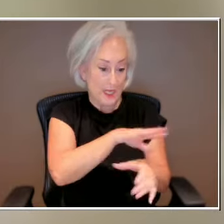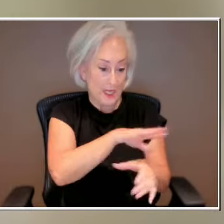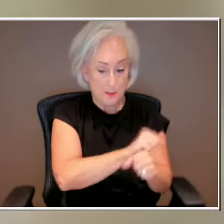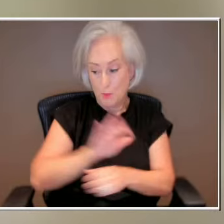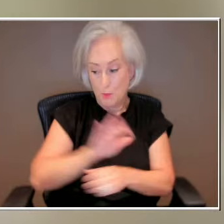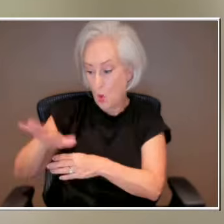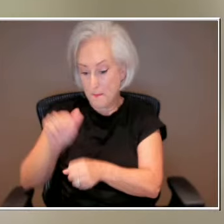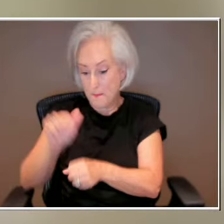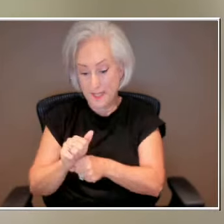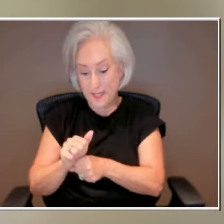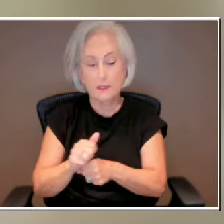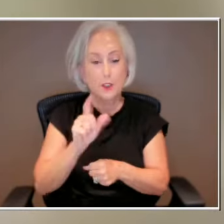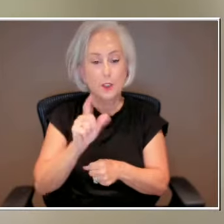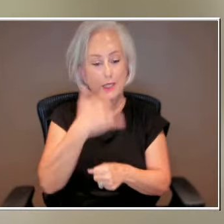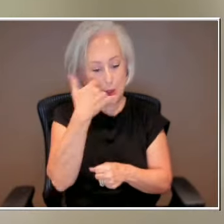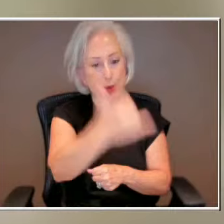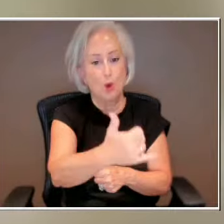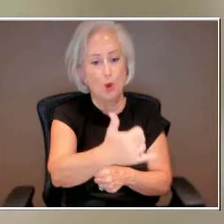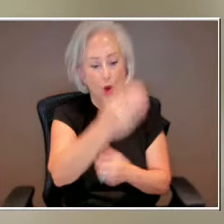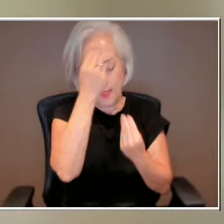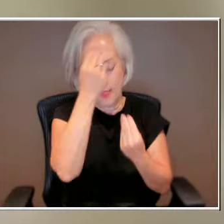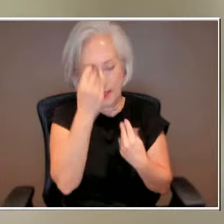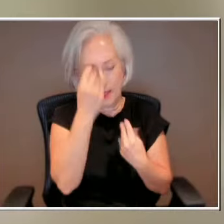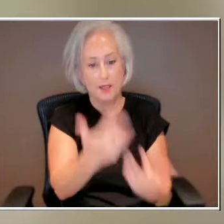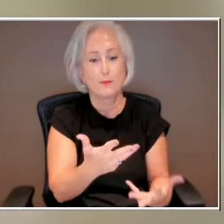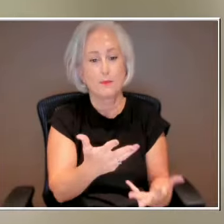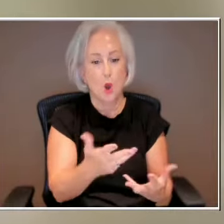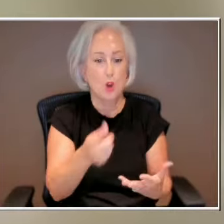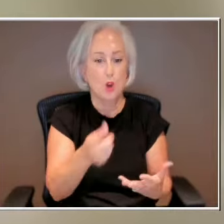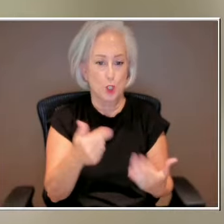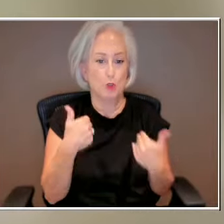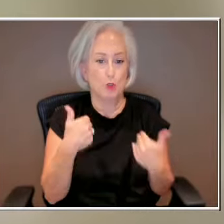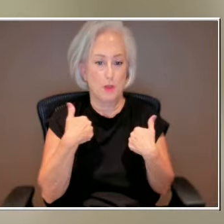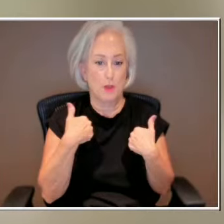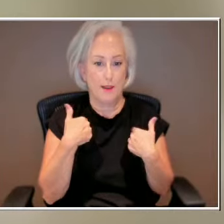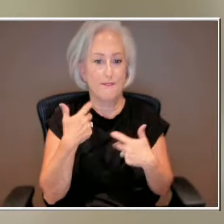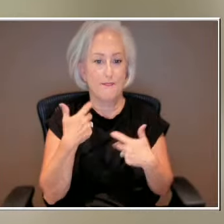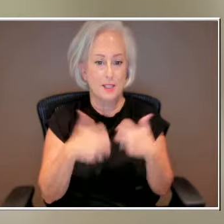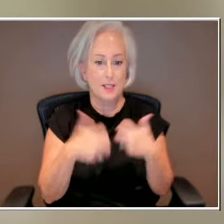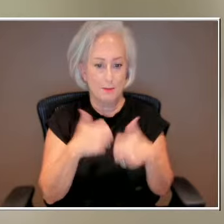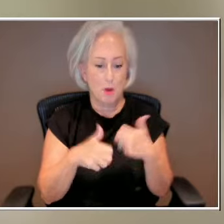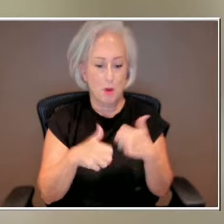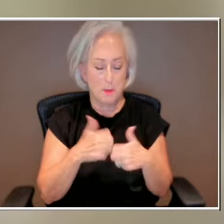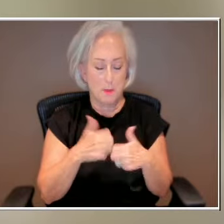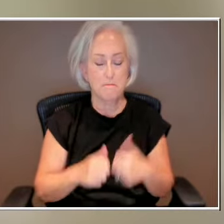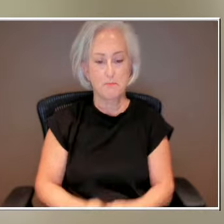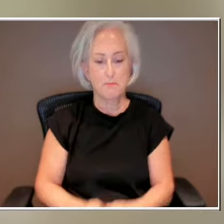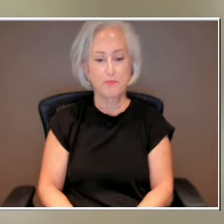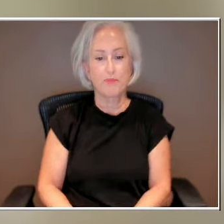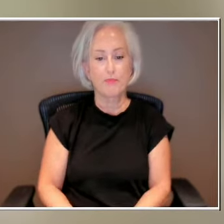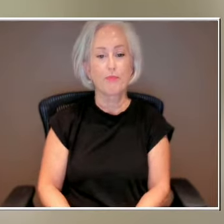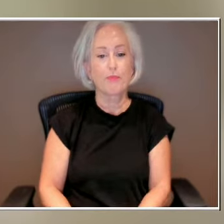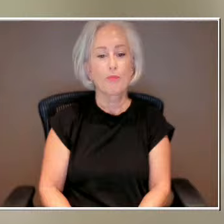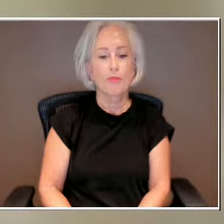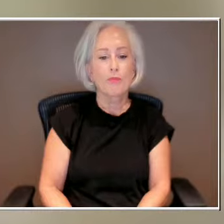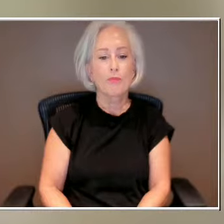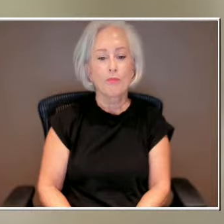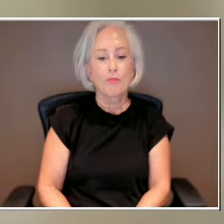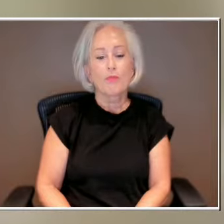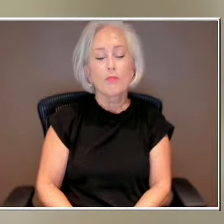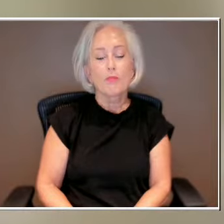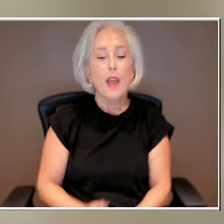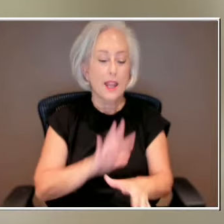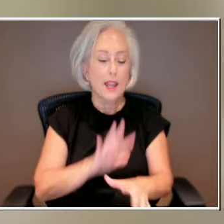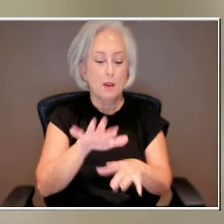make sure you call them and let them know that you are having this new sign or symptom. So appropriate visits can be arranged,